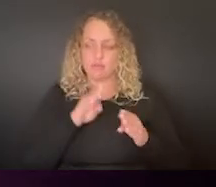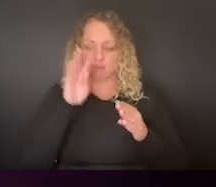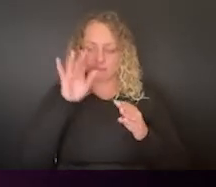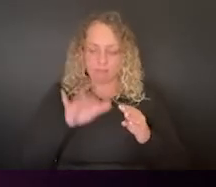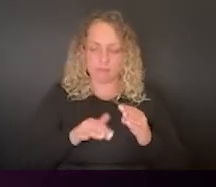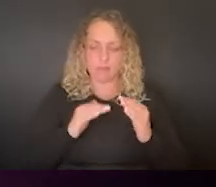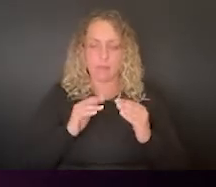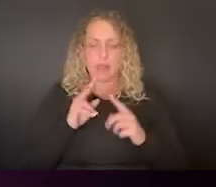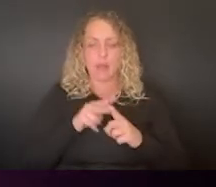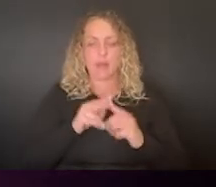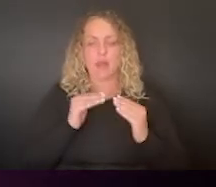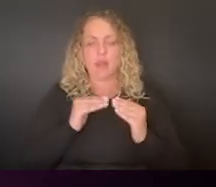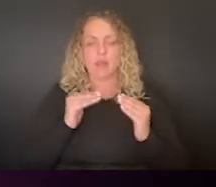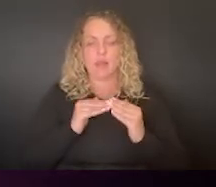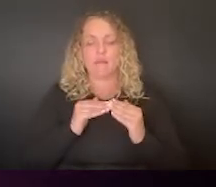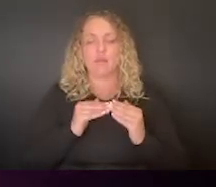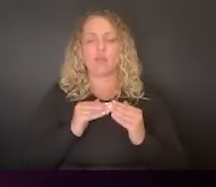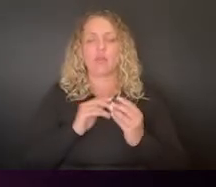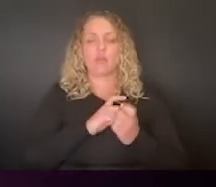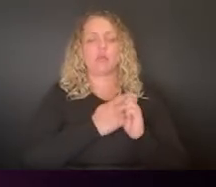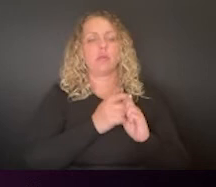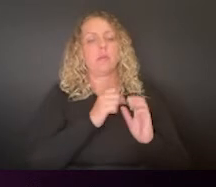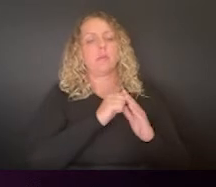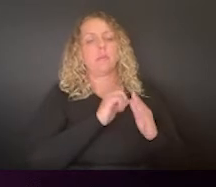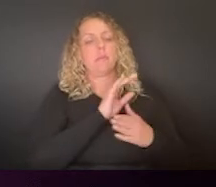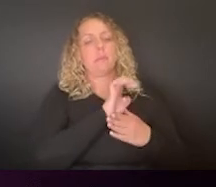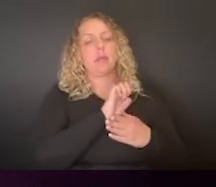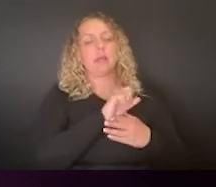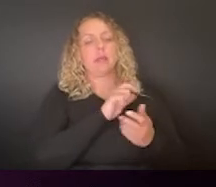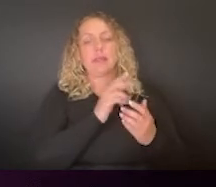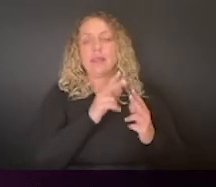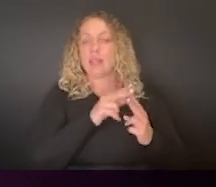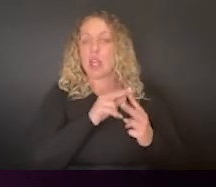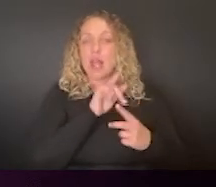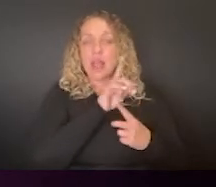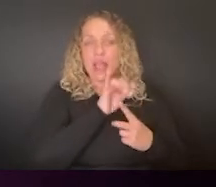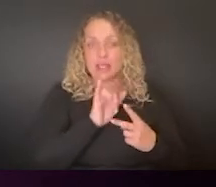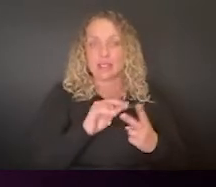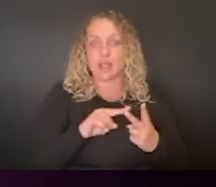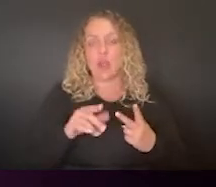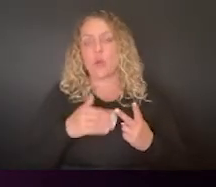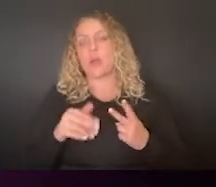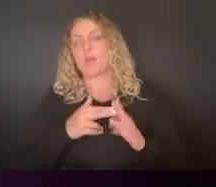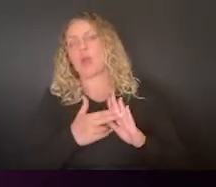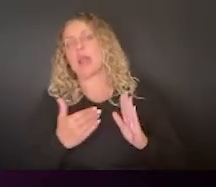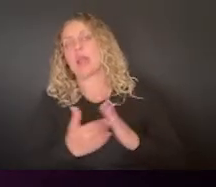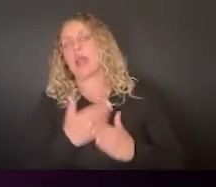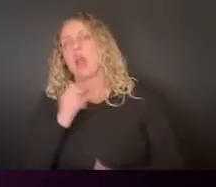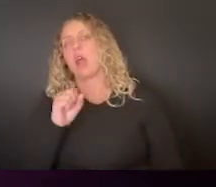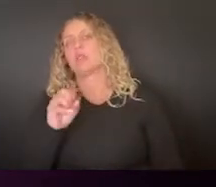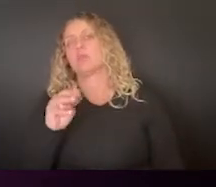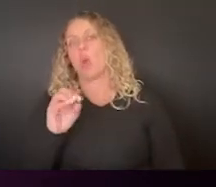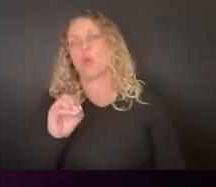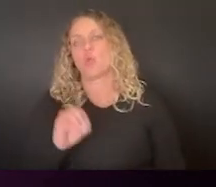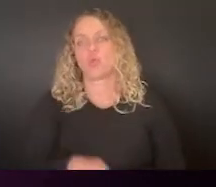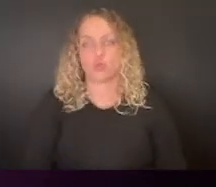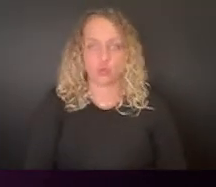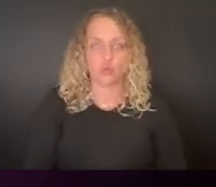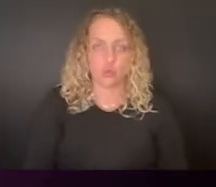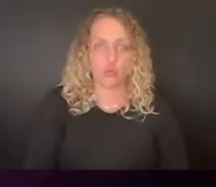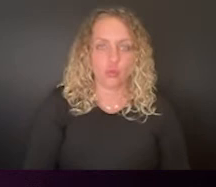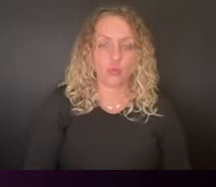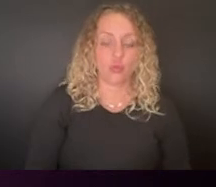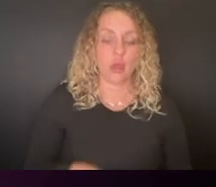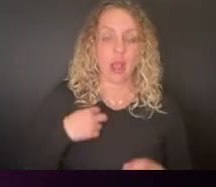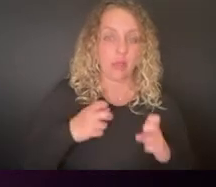a data attribute and targeting it in CSS to map our application level tokens to base tokens in